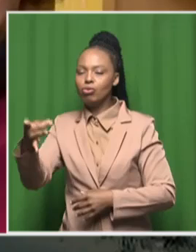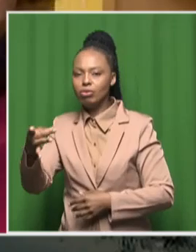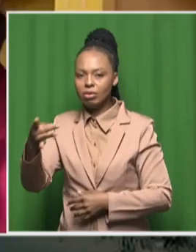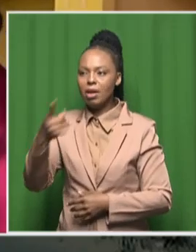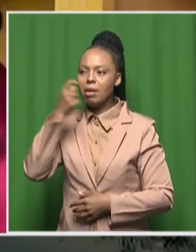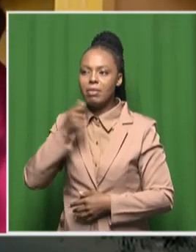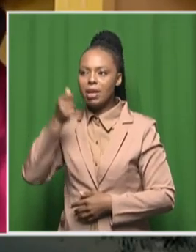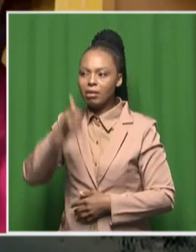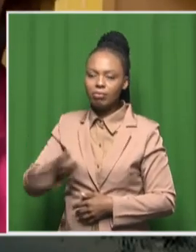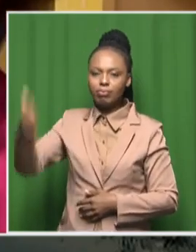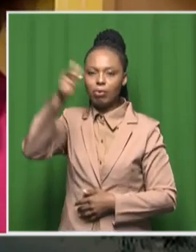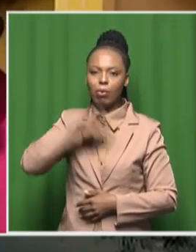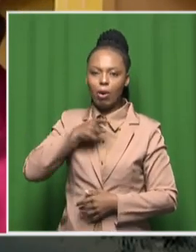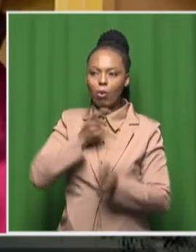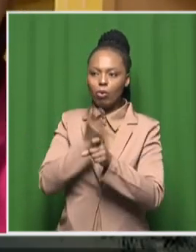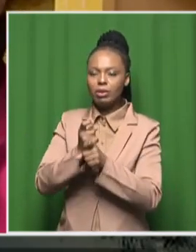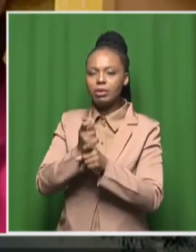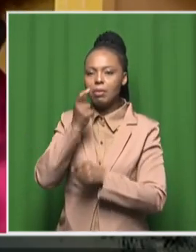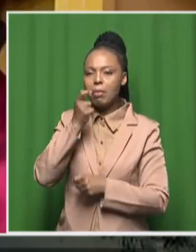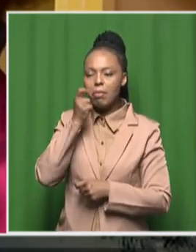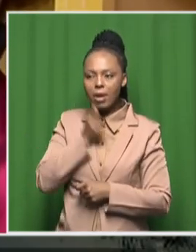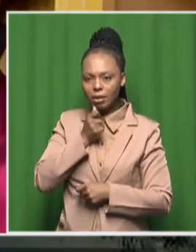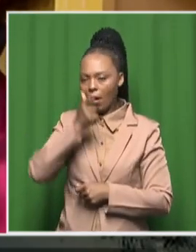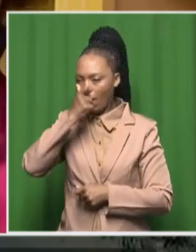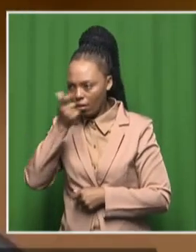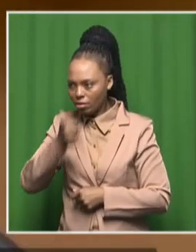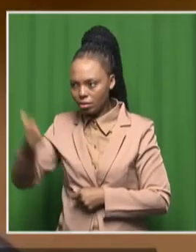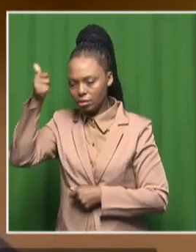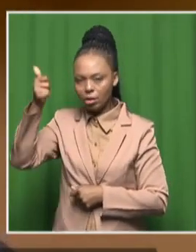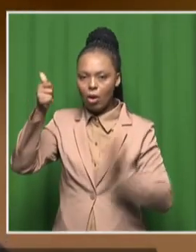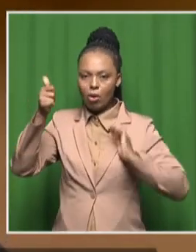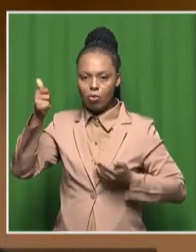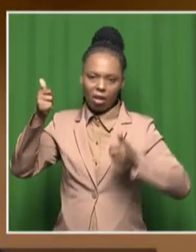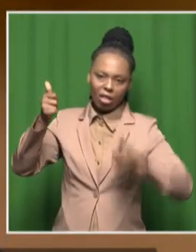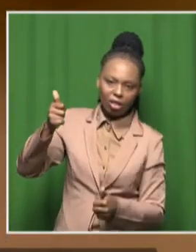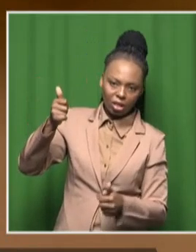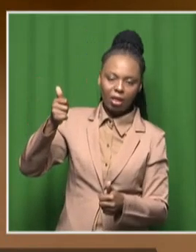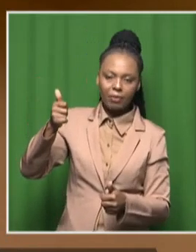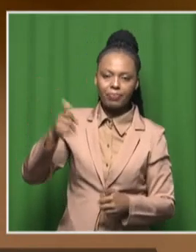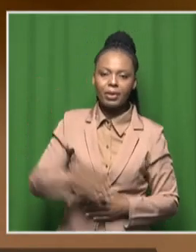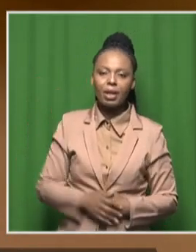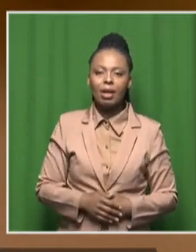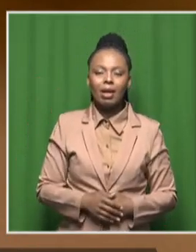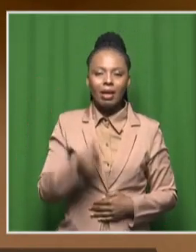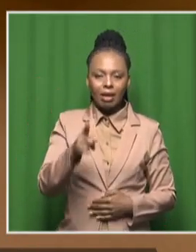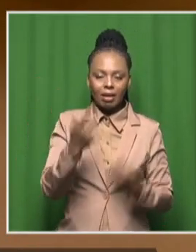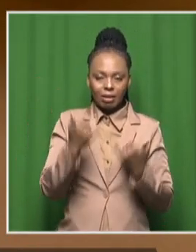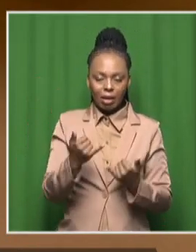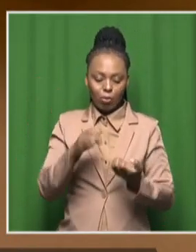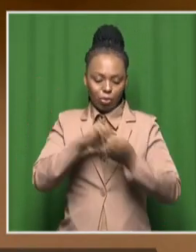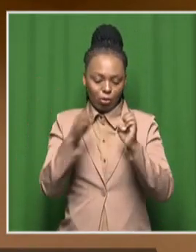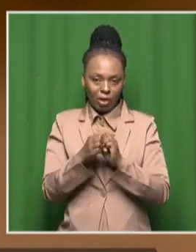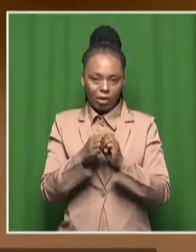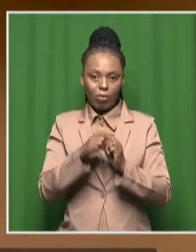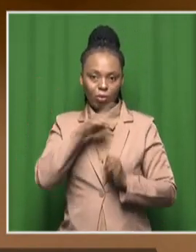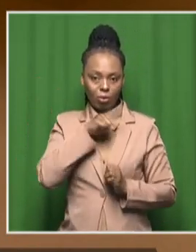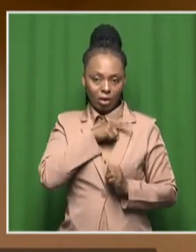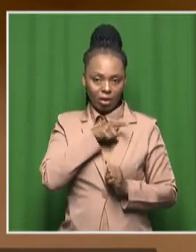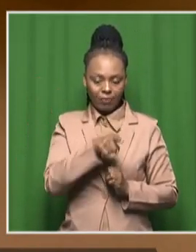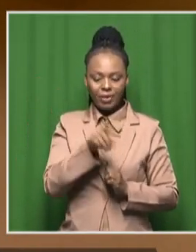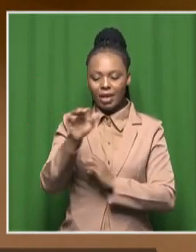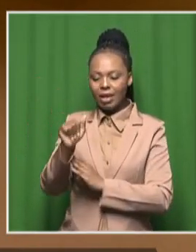All of the above, but the most important reason for Aang failing is the ANC. The ANC